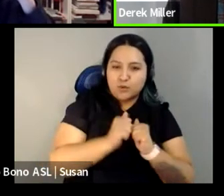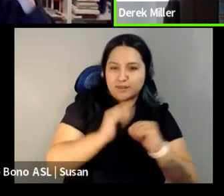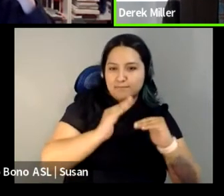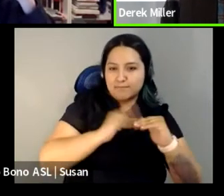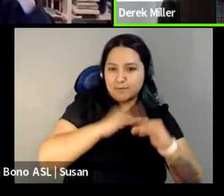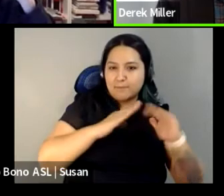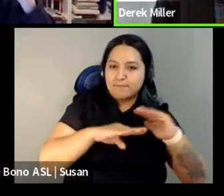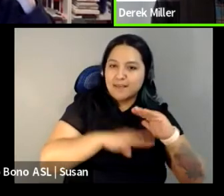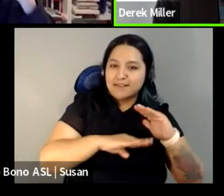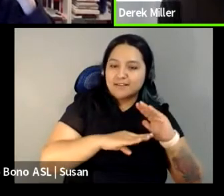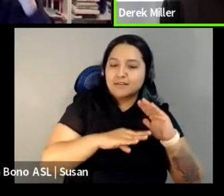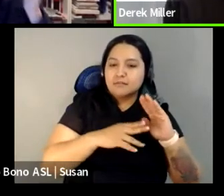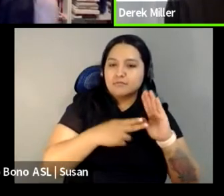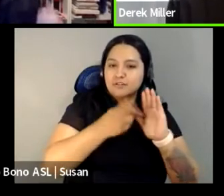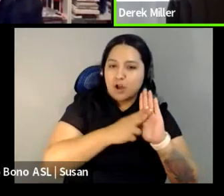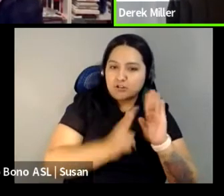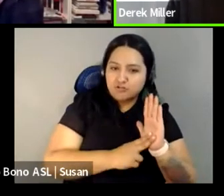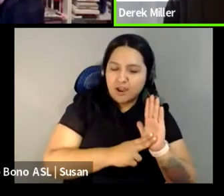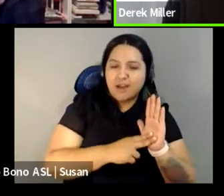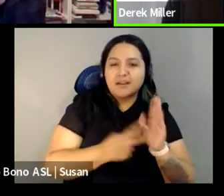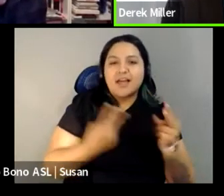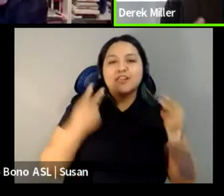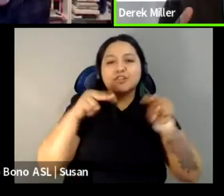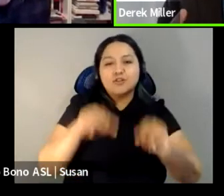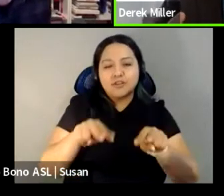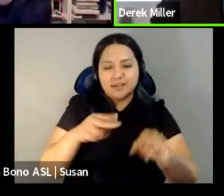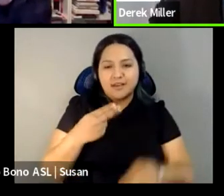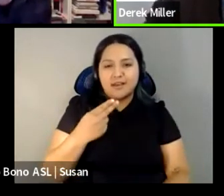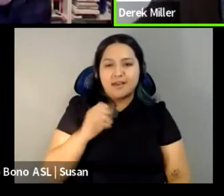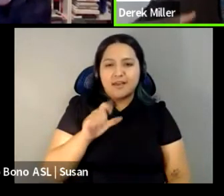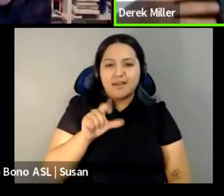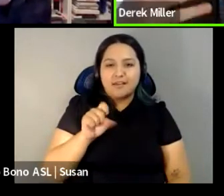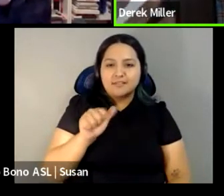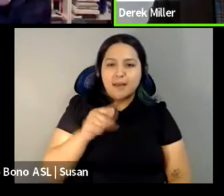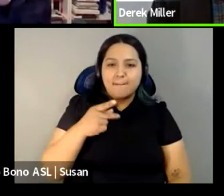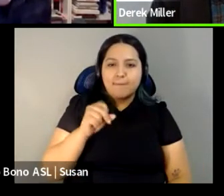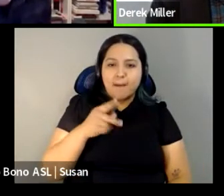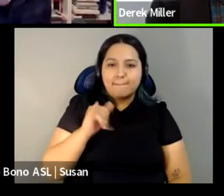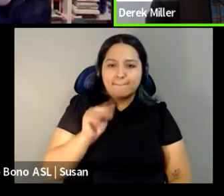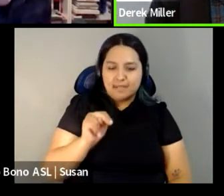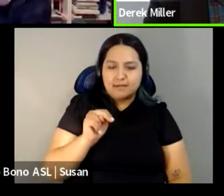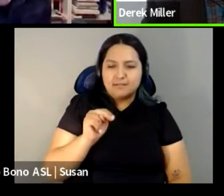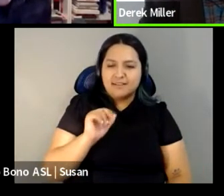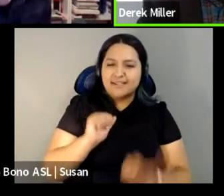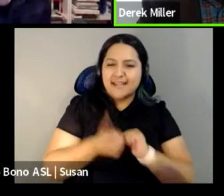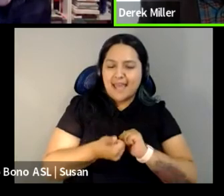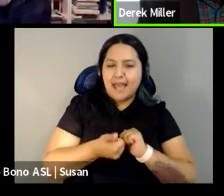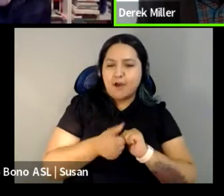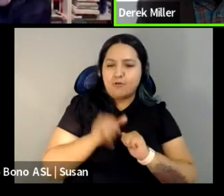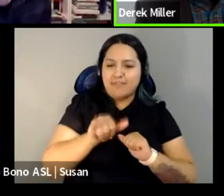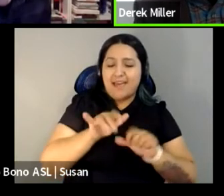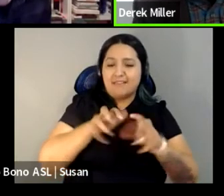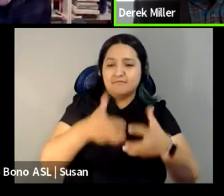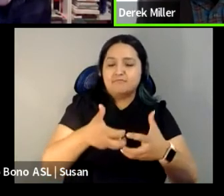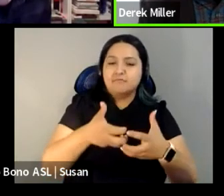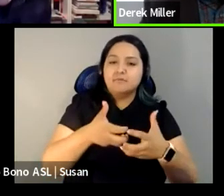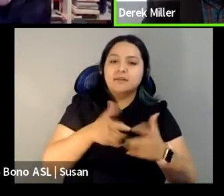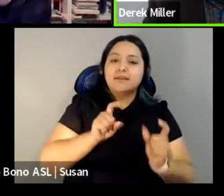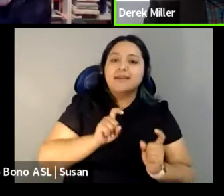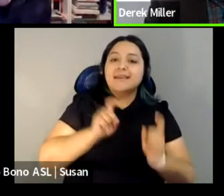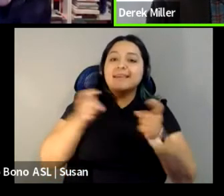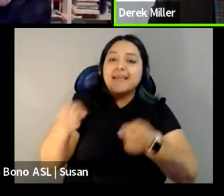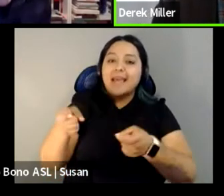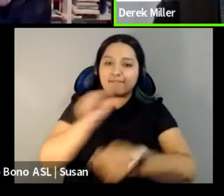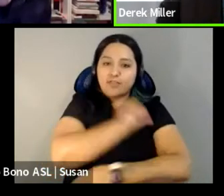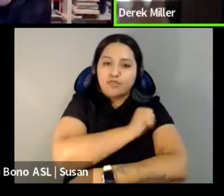at the late hit of the 1930s, Hell's a Poppin', and the way the Schuberts both gave over authority to the purported creators of